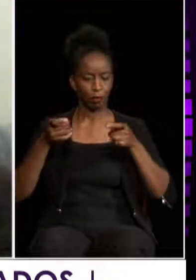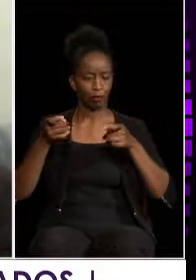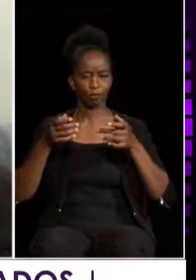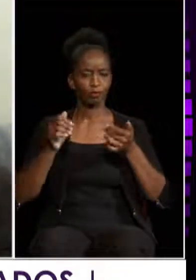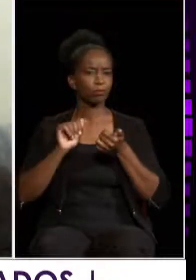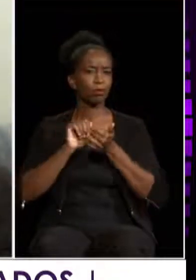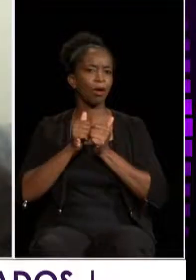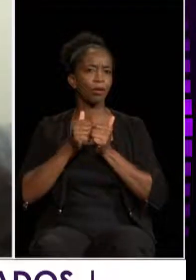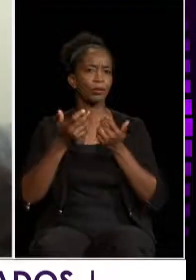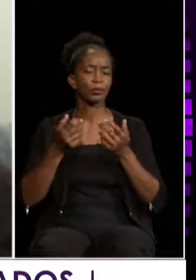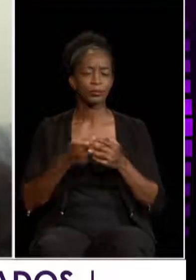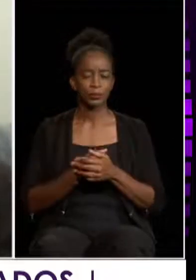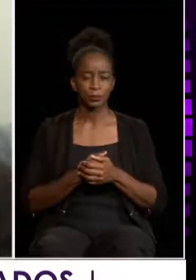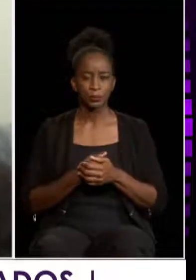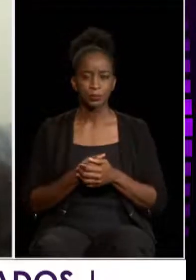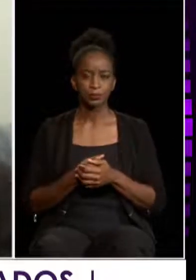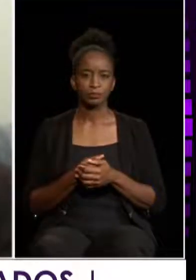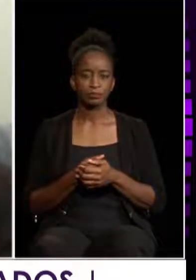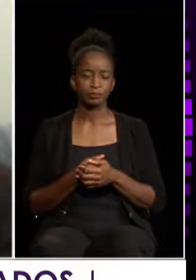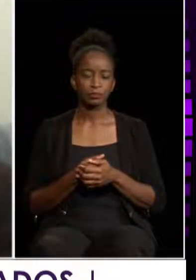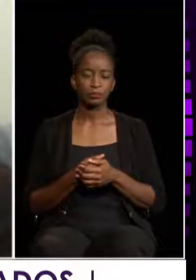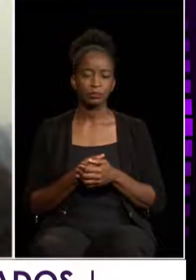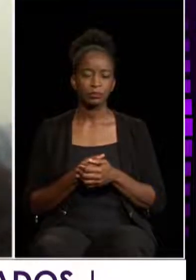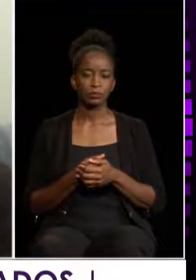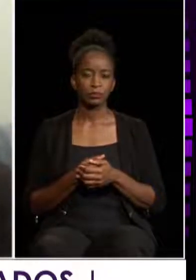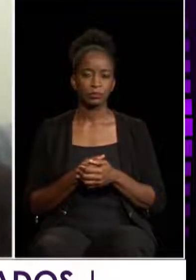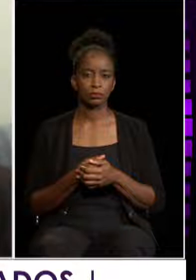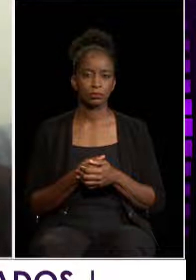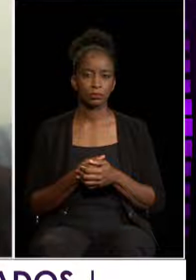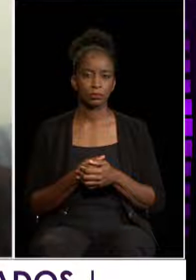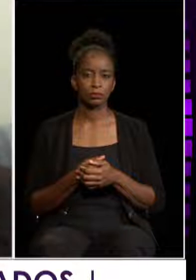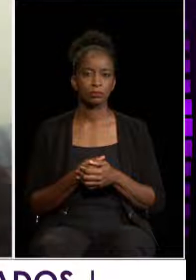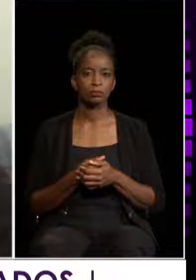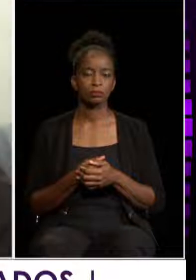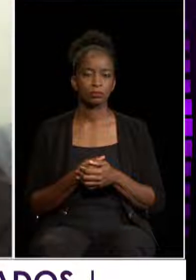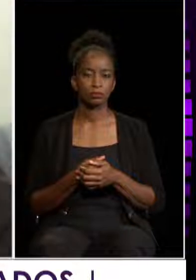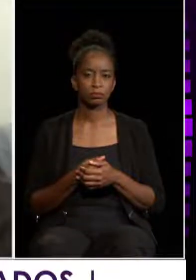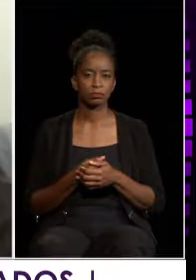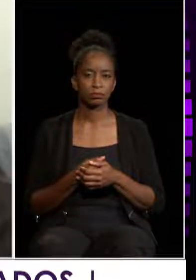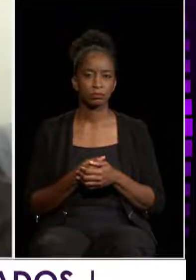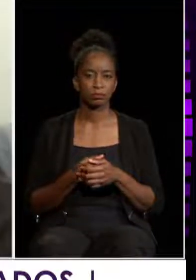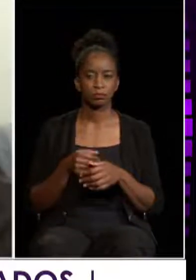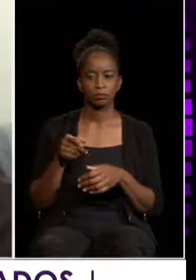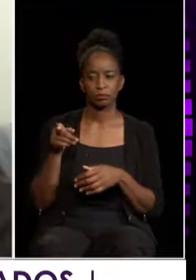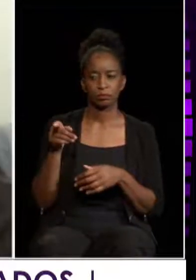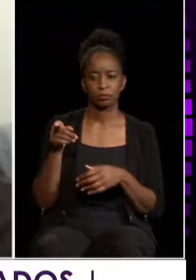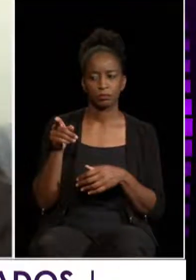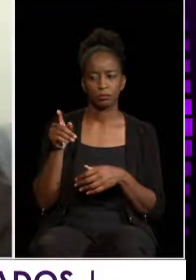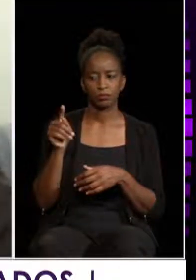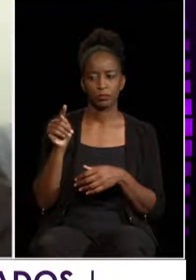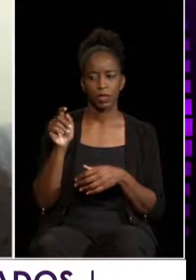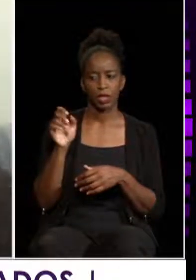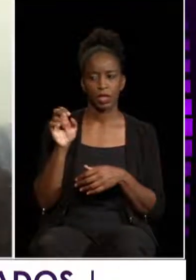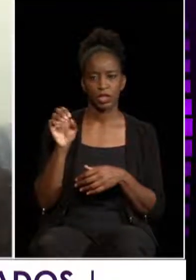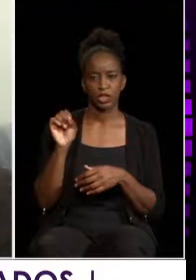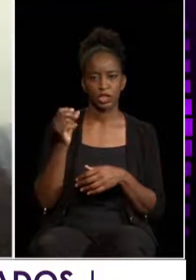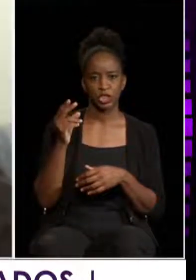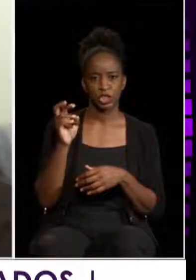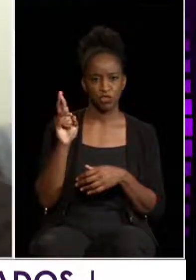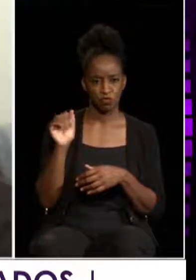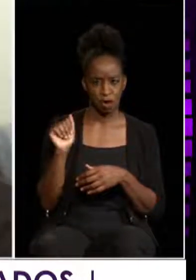So what I must say is, Tashira and I would have entered UE in